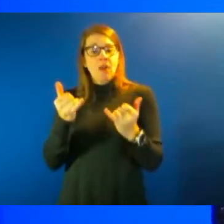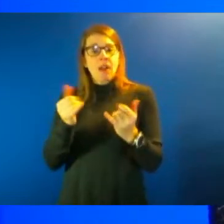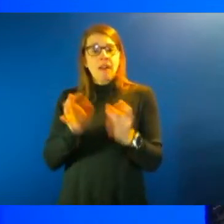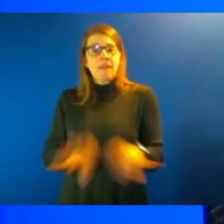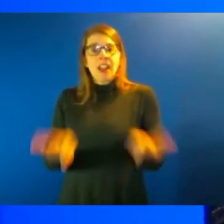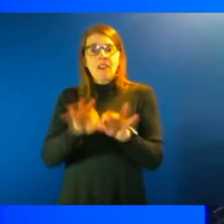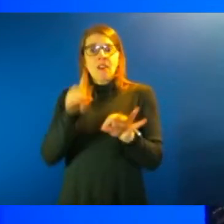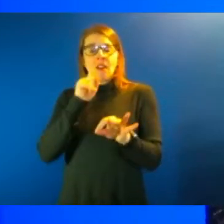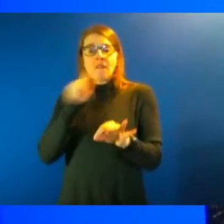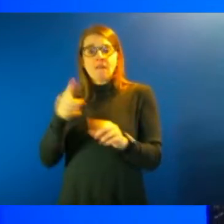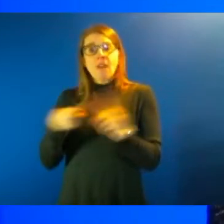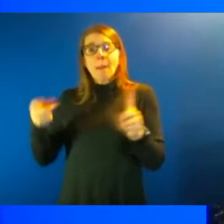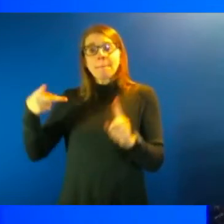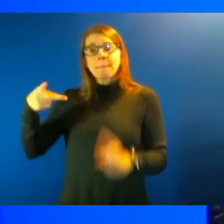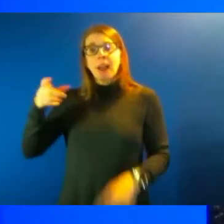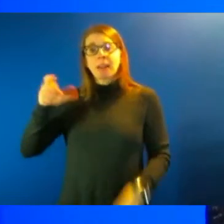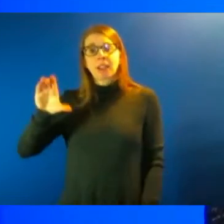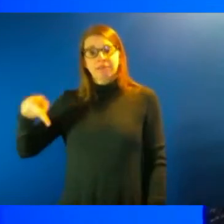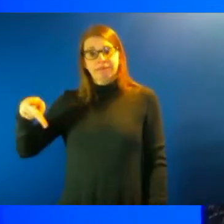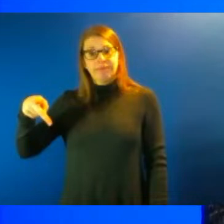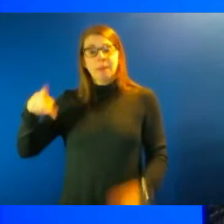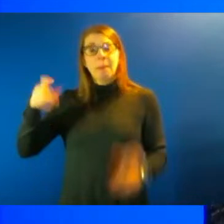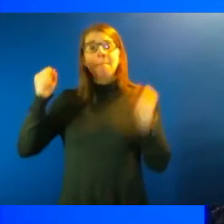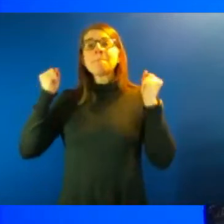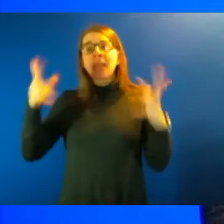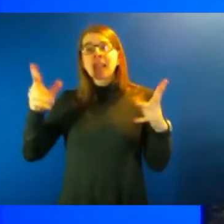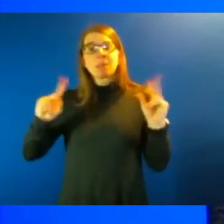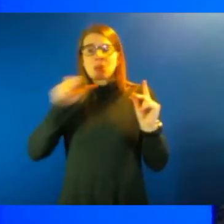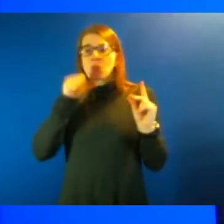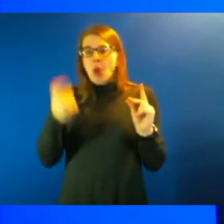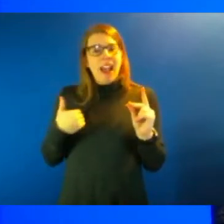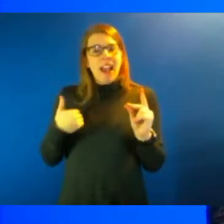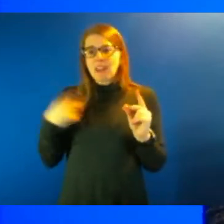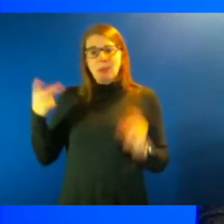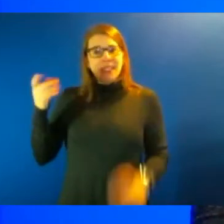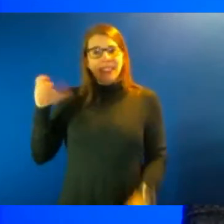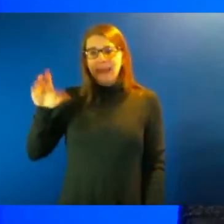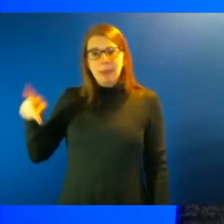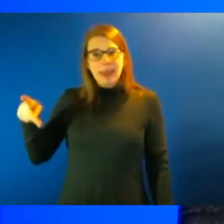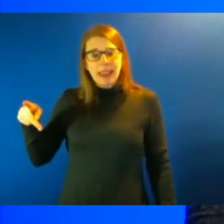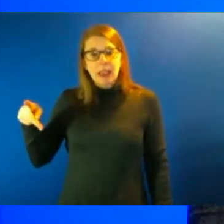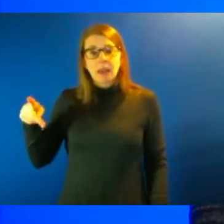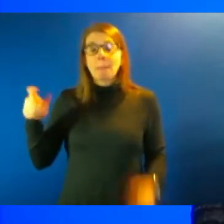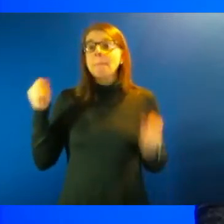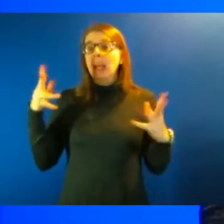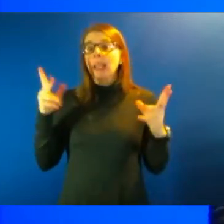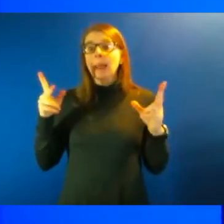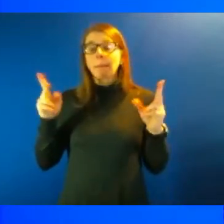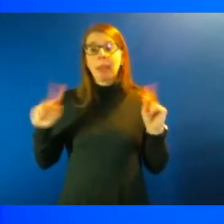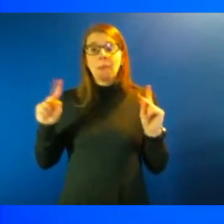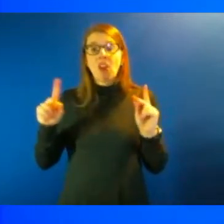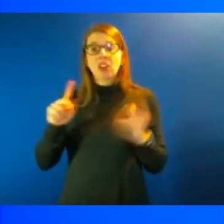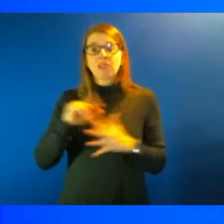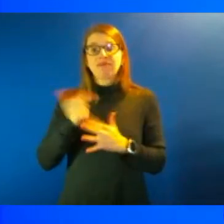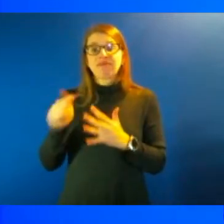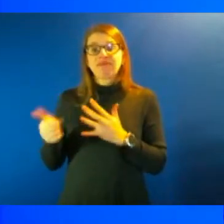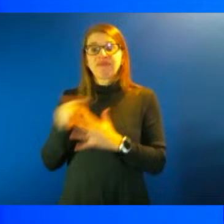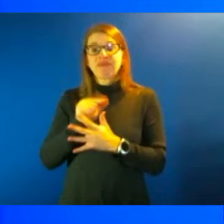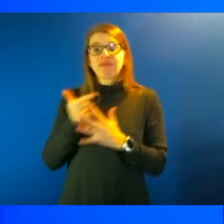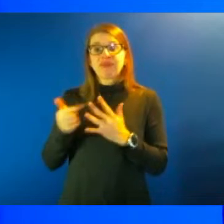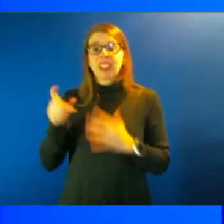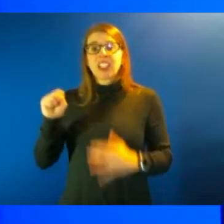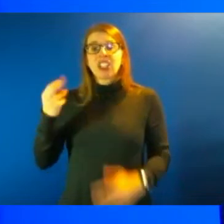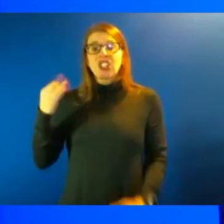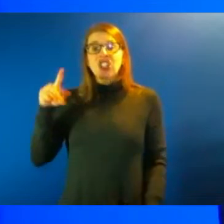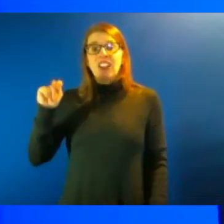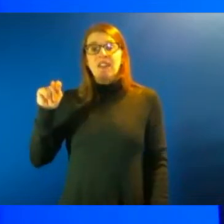care physician, but a lot of people don't have a primary care physician. And a lot of people do shift work, and it's not convenient to go get those vaccines. And so one thing